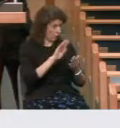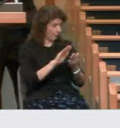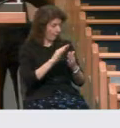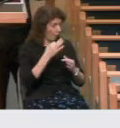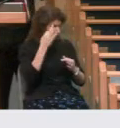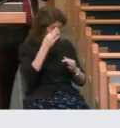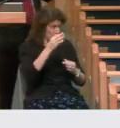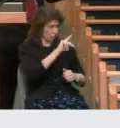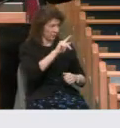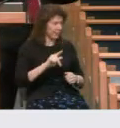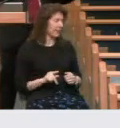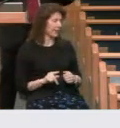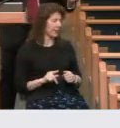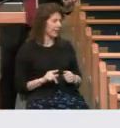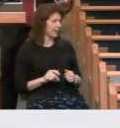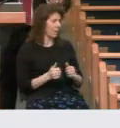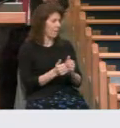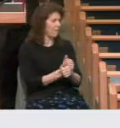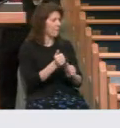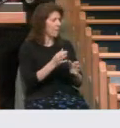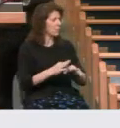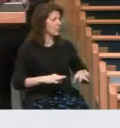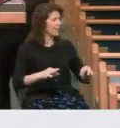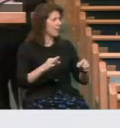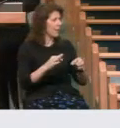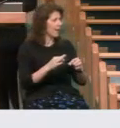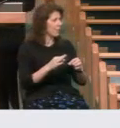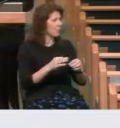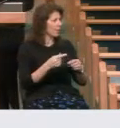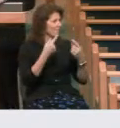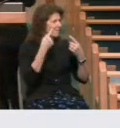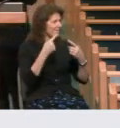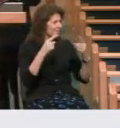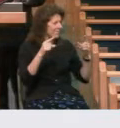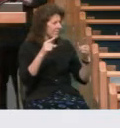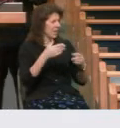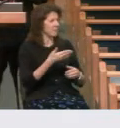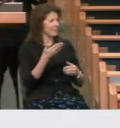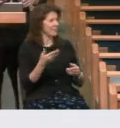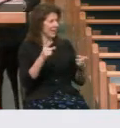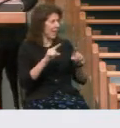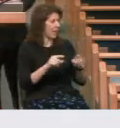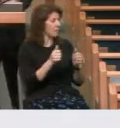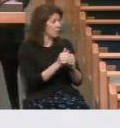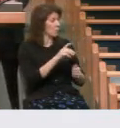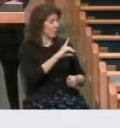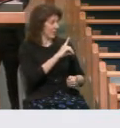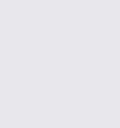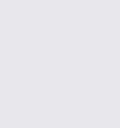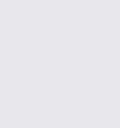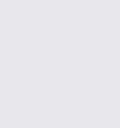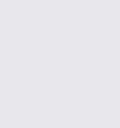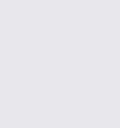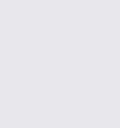and what is probably one of the most famous things about David? What's the context of this? Slewing Goliath. All